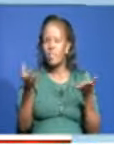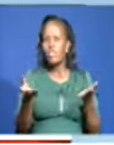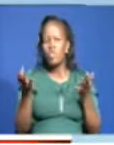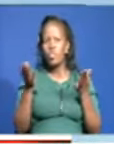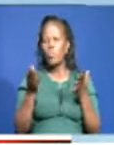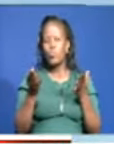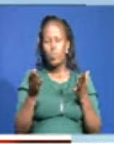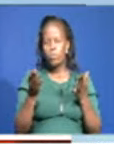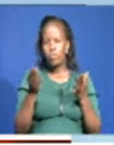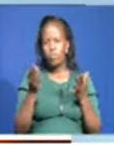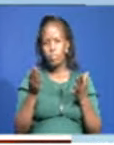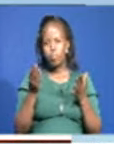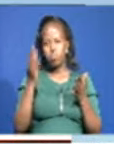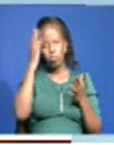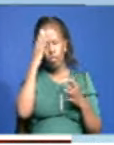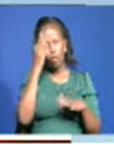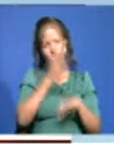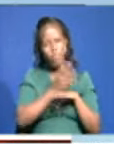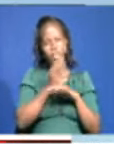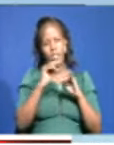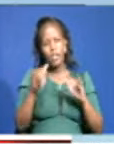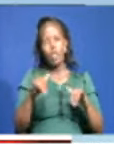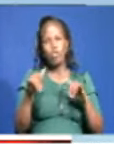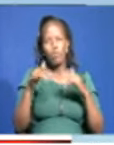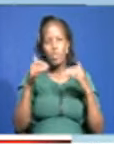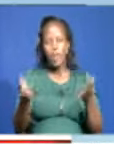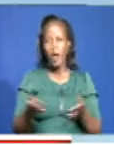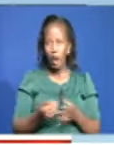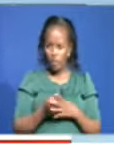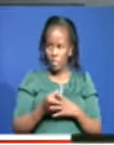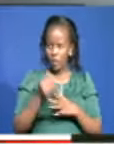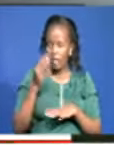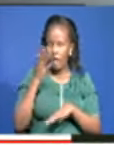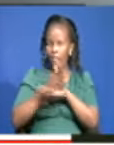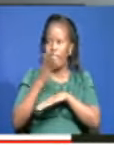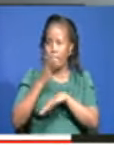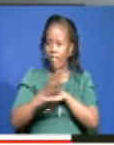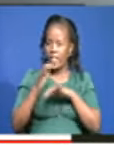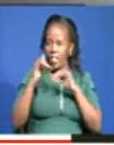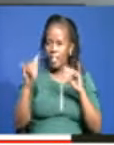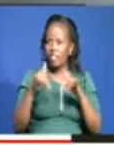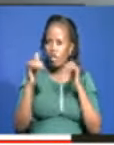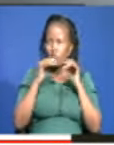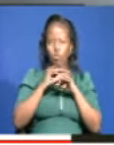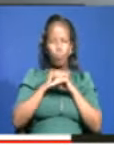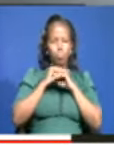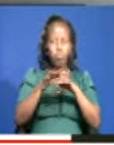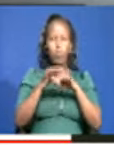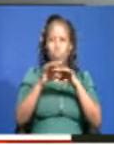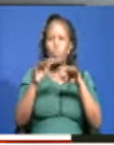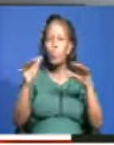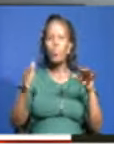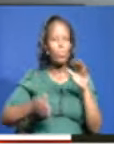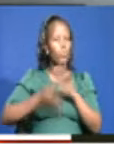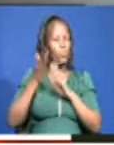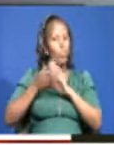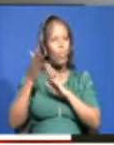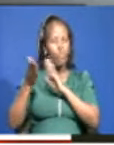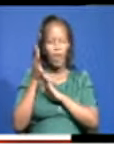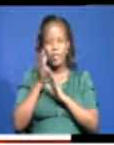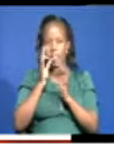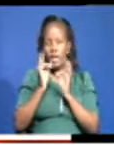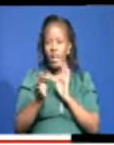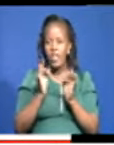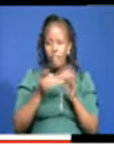news? Fake news in our era literally makes for headlines. If not contained, things could get out of